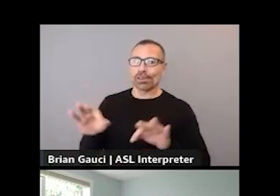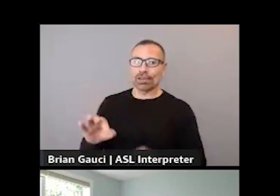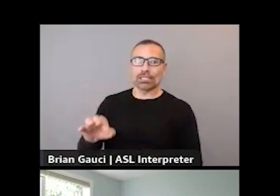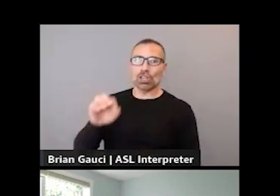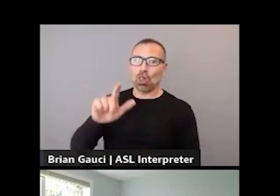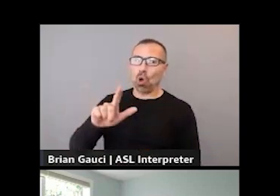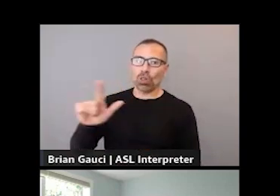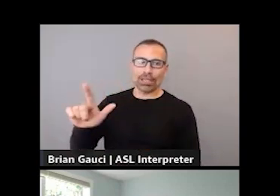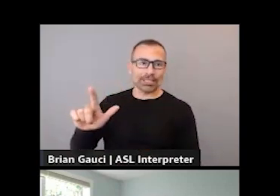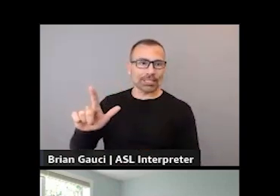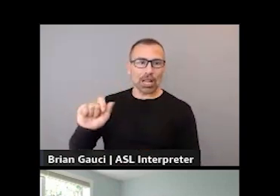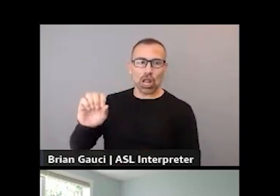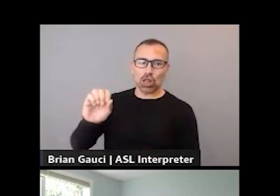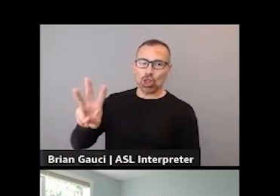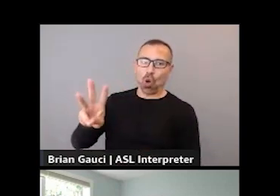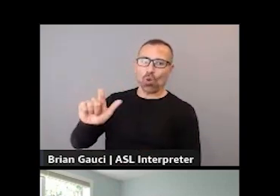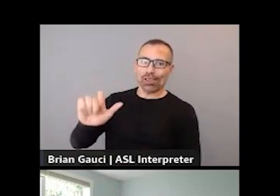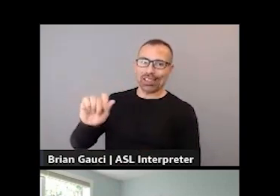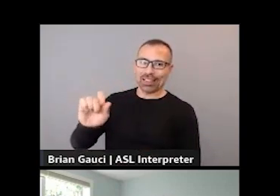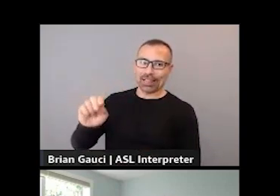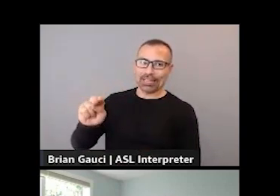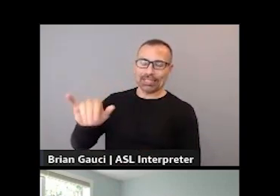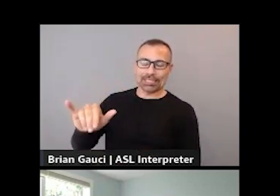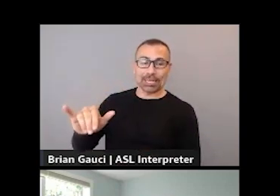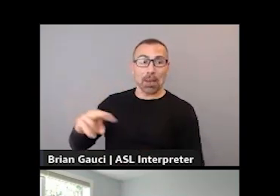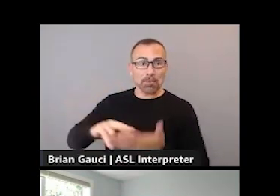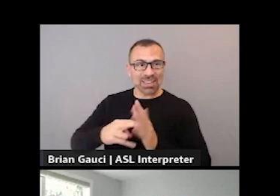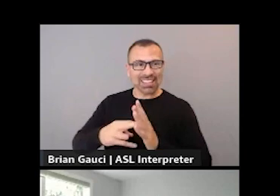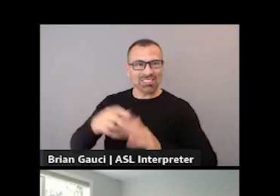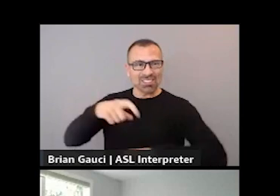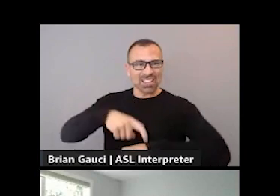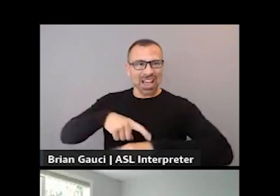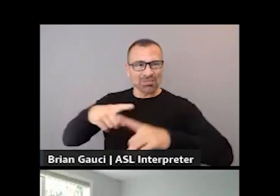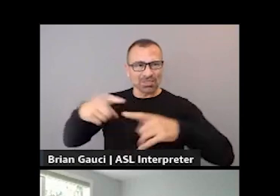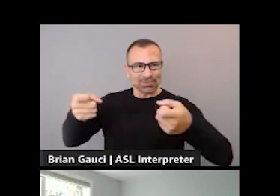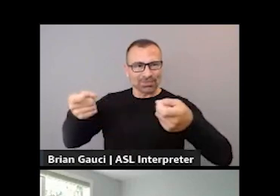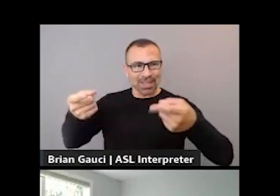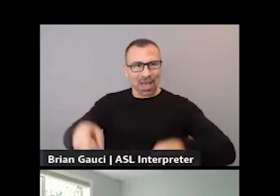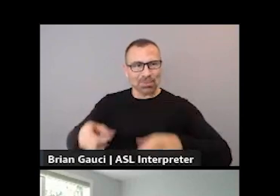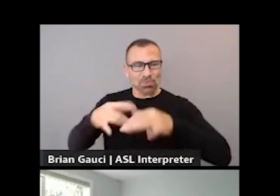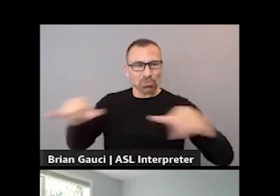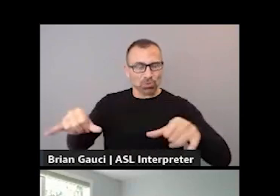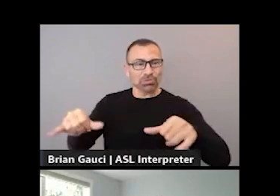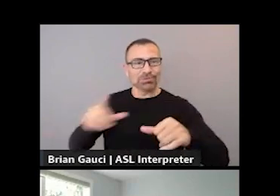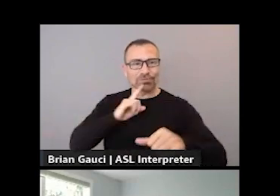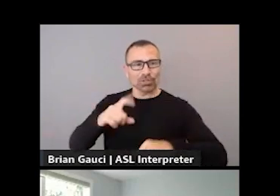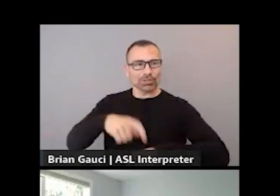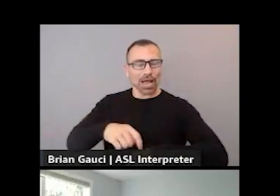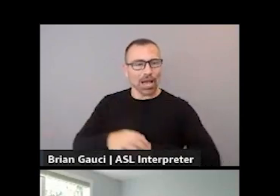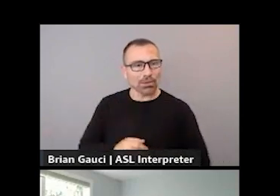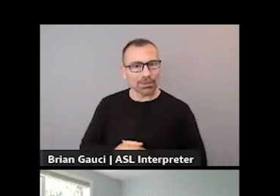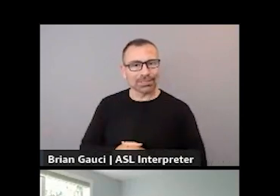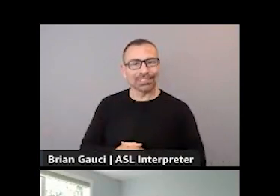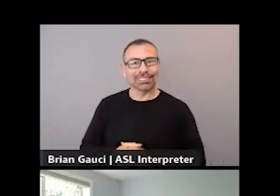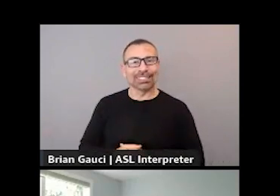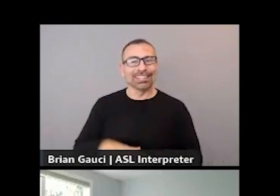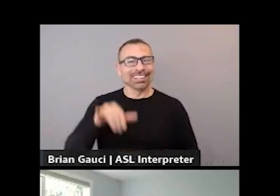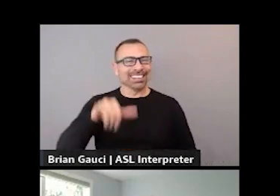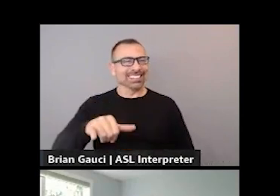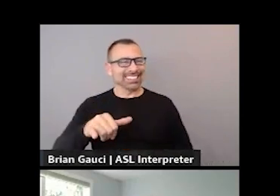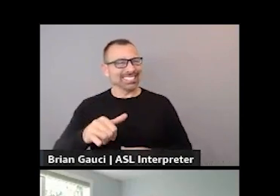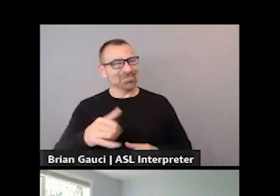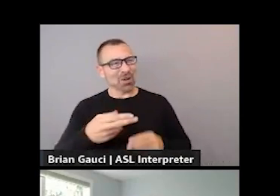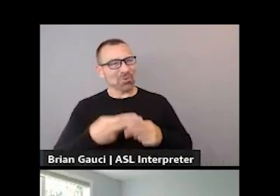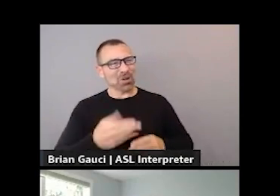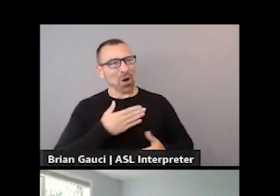is super impressive. Super impressive. Right. And this is why we call my show Streaming on Streaming, because most of the